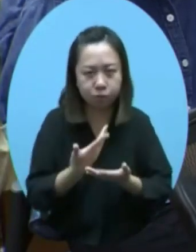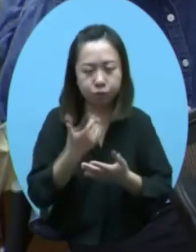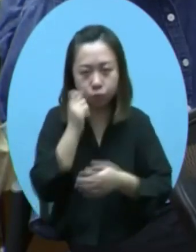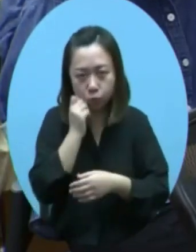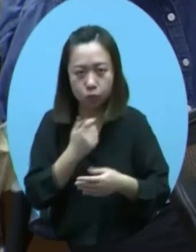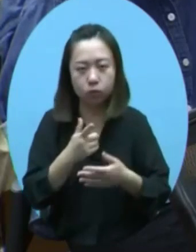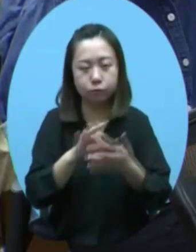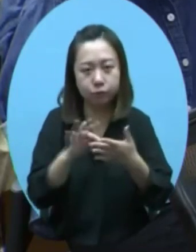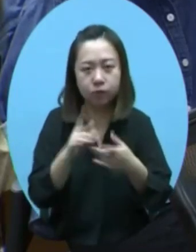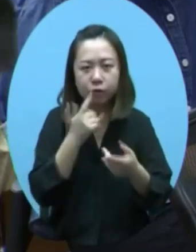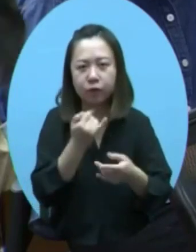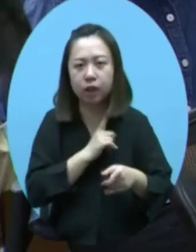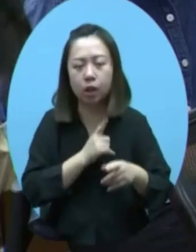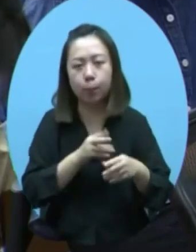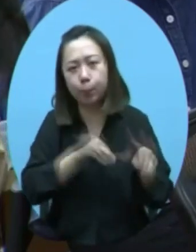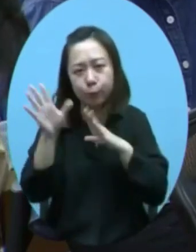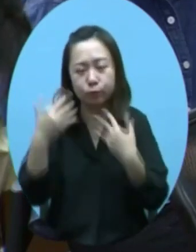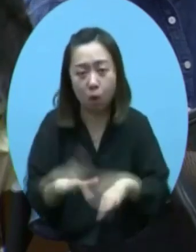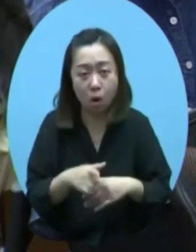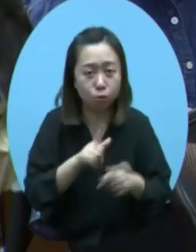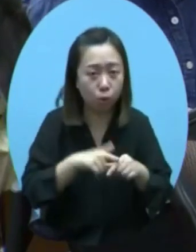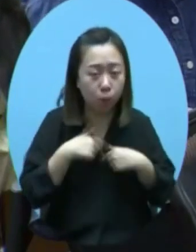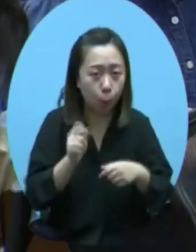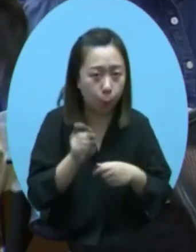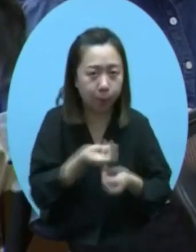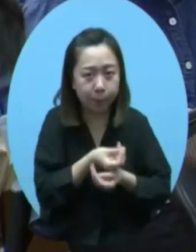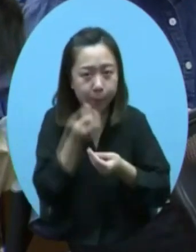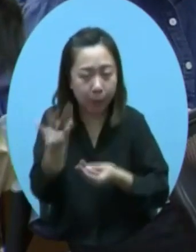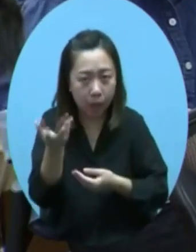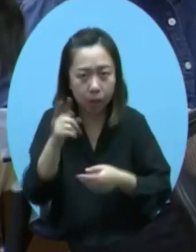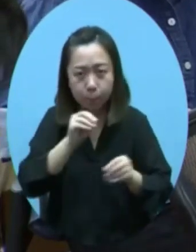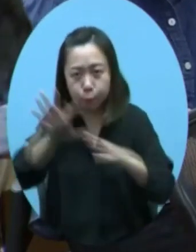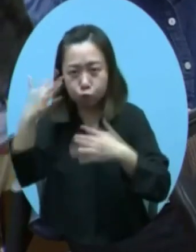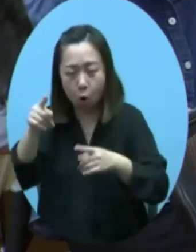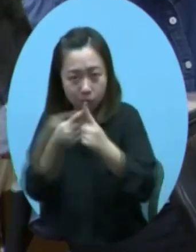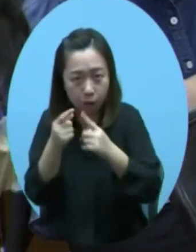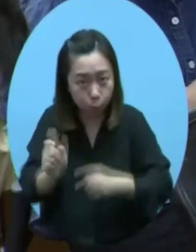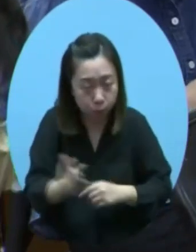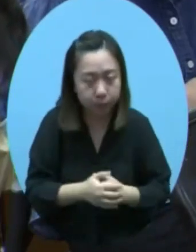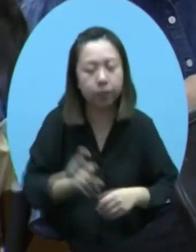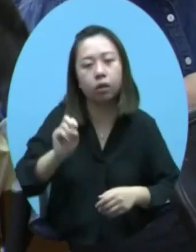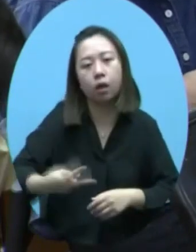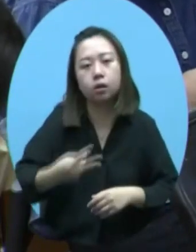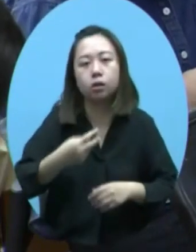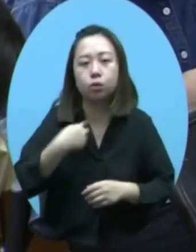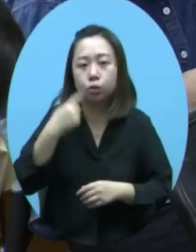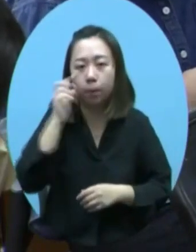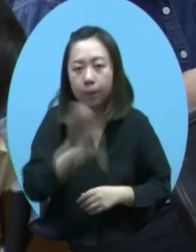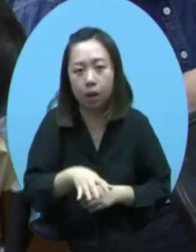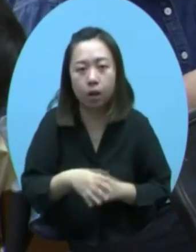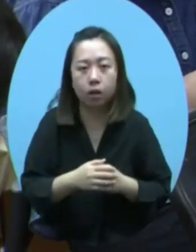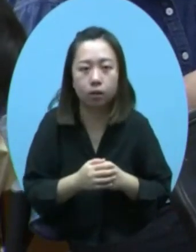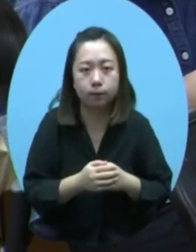and rehabilitation day center at the bottom of the building, and some of the residents have already evacuated. Would you hand out bottles to